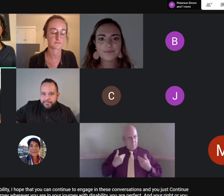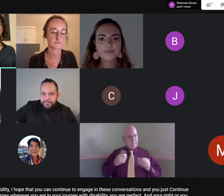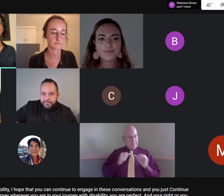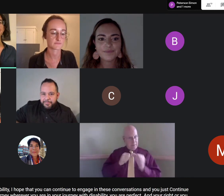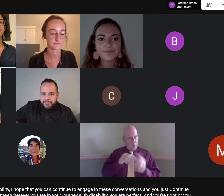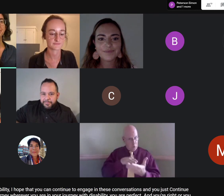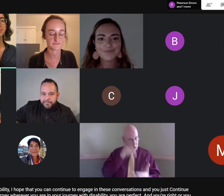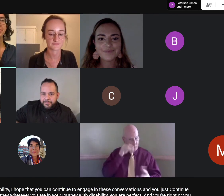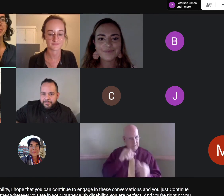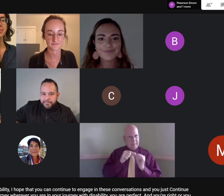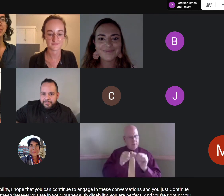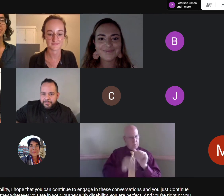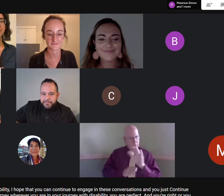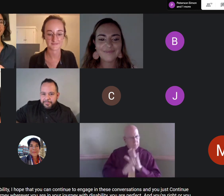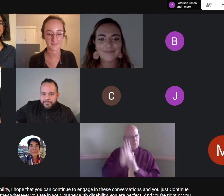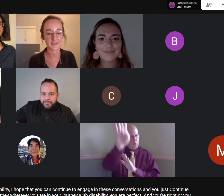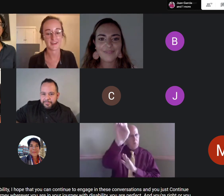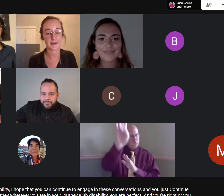growing.